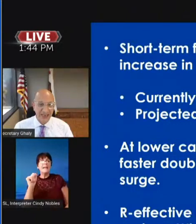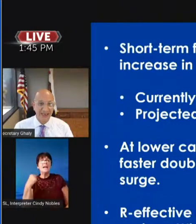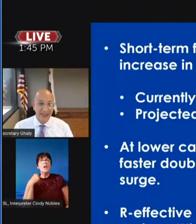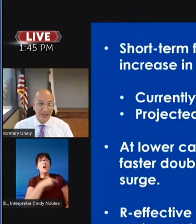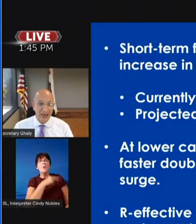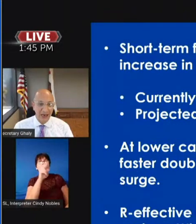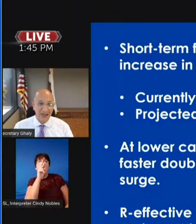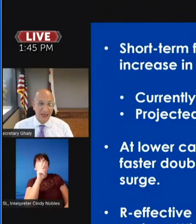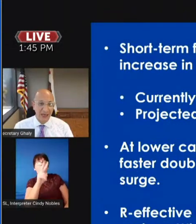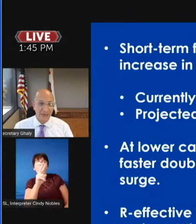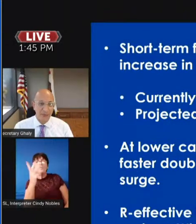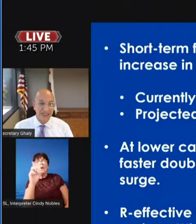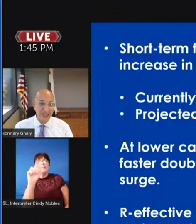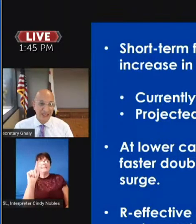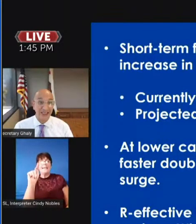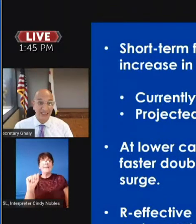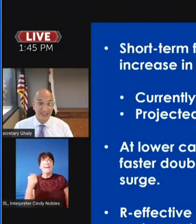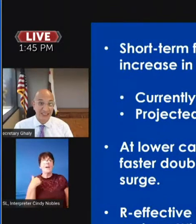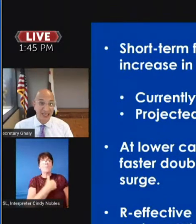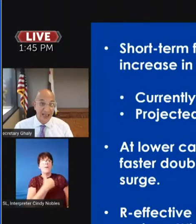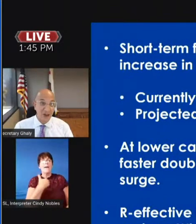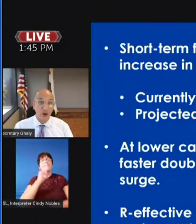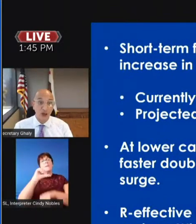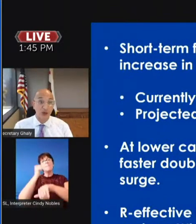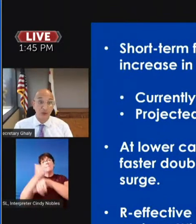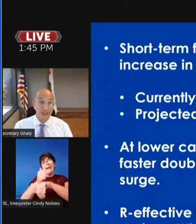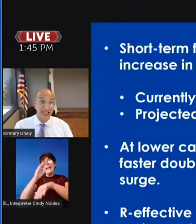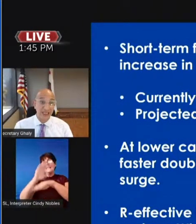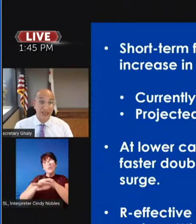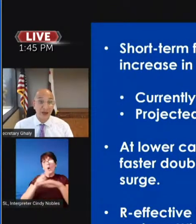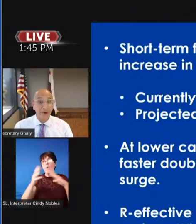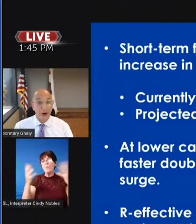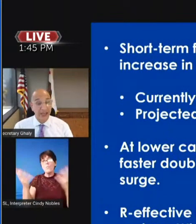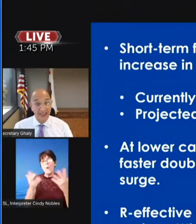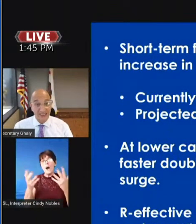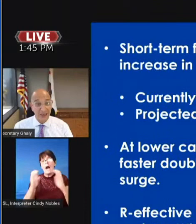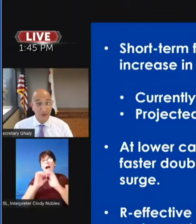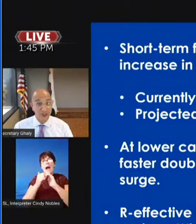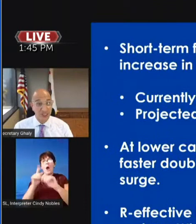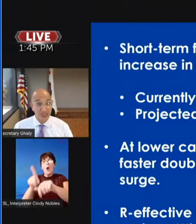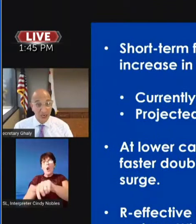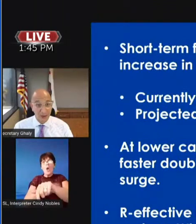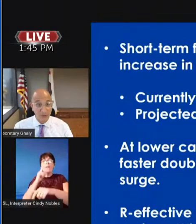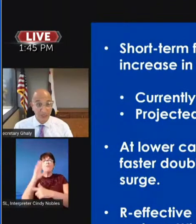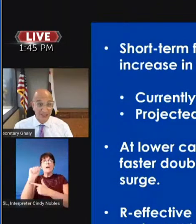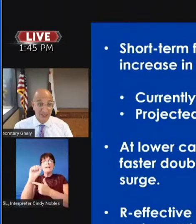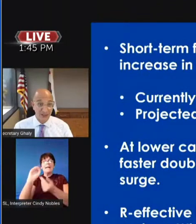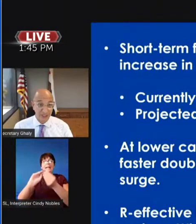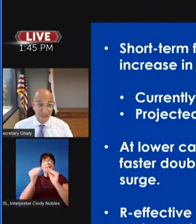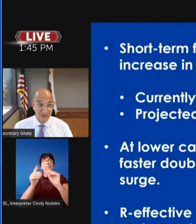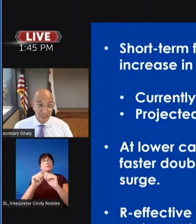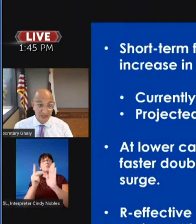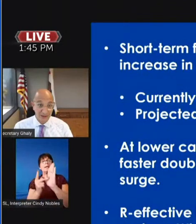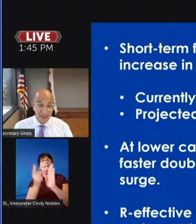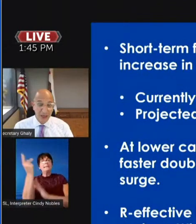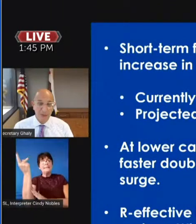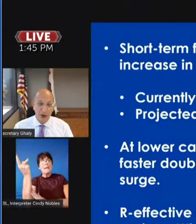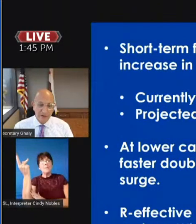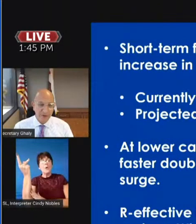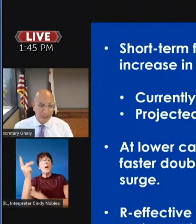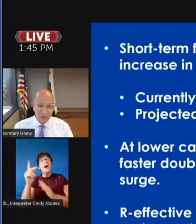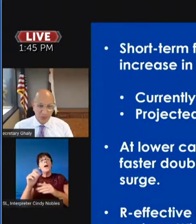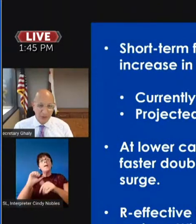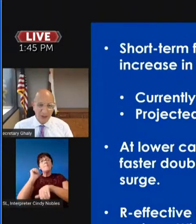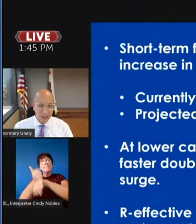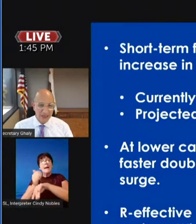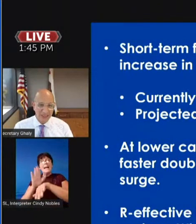data that based on conditions, how long it will take for our case numbers to double based on transmission. Part